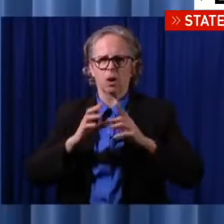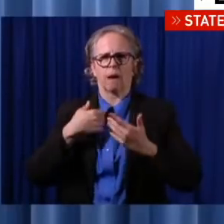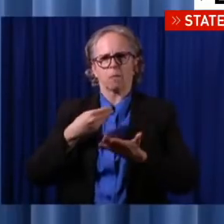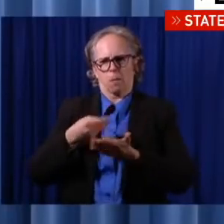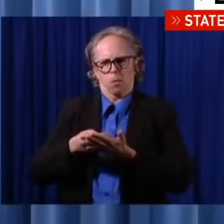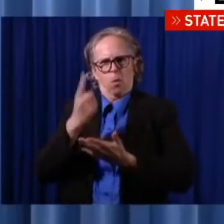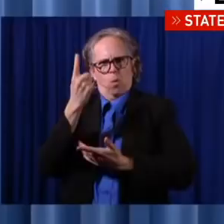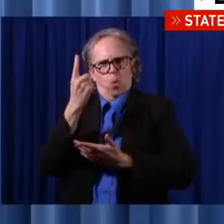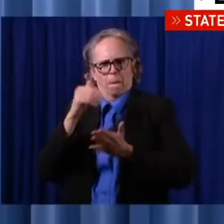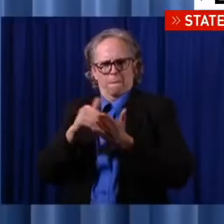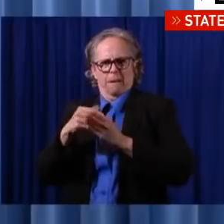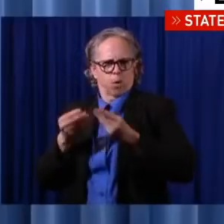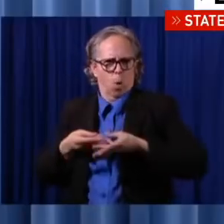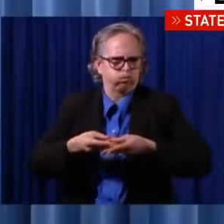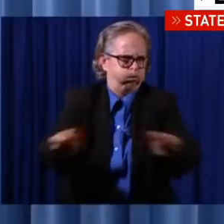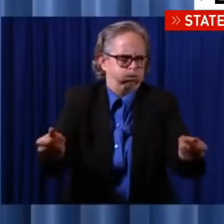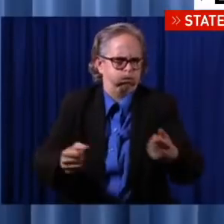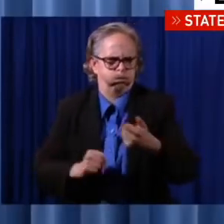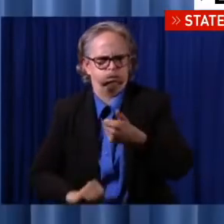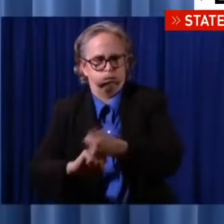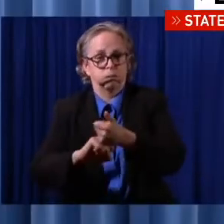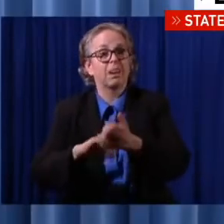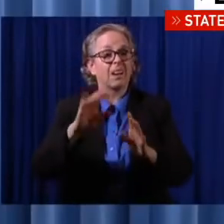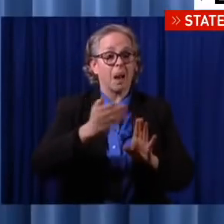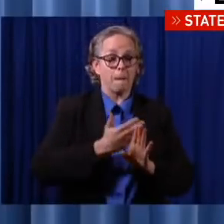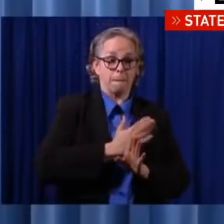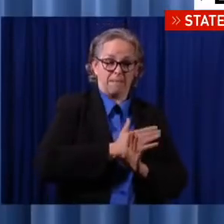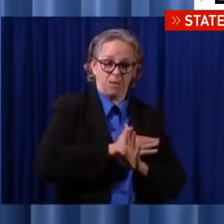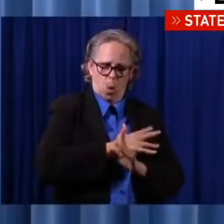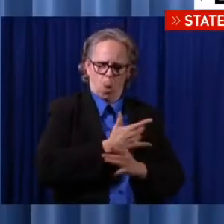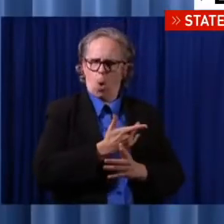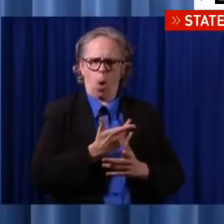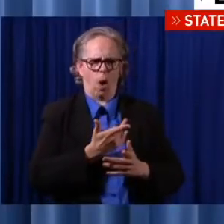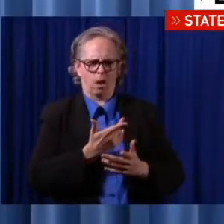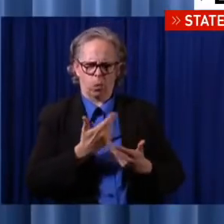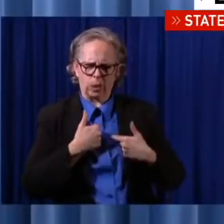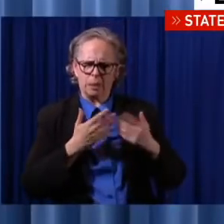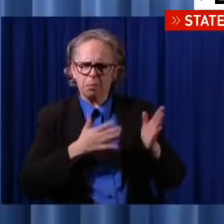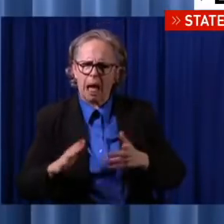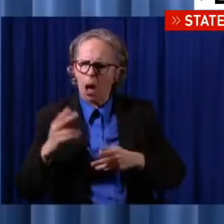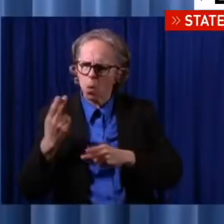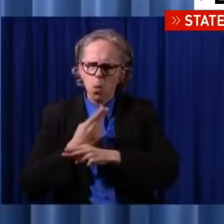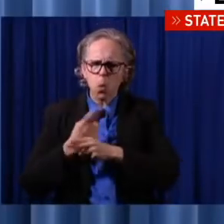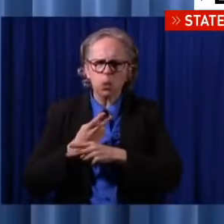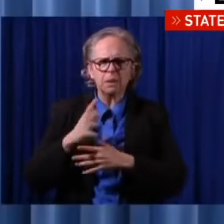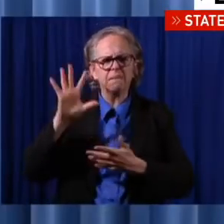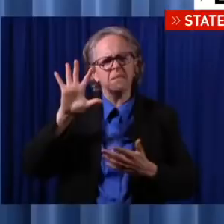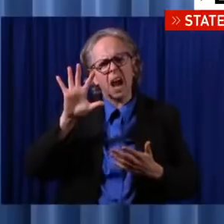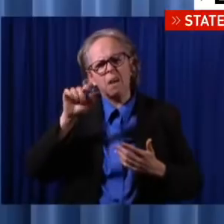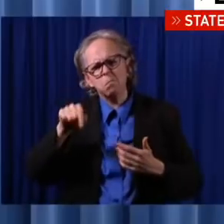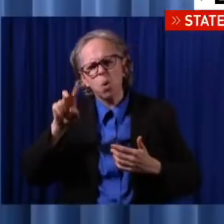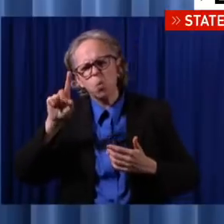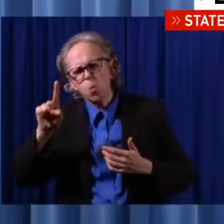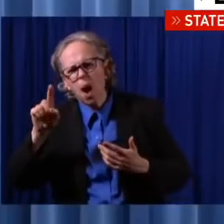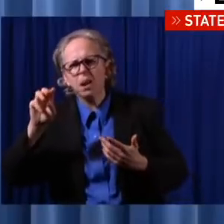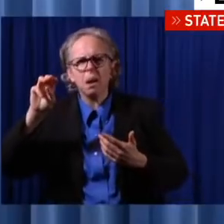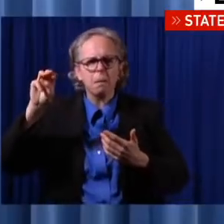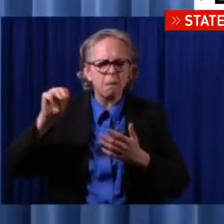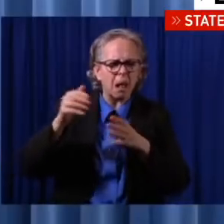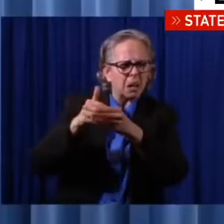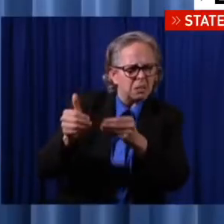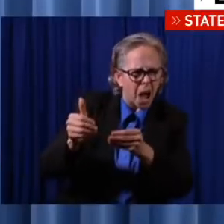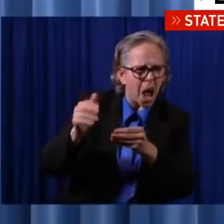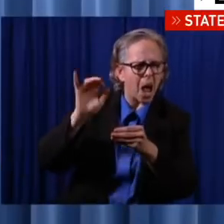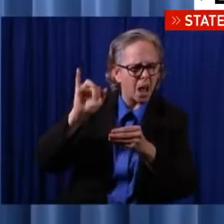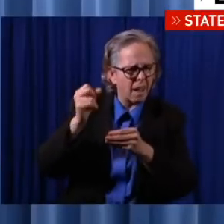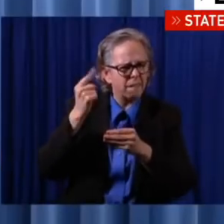use $1.5 million from the current operating budget for grants and in-person training for our family